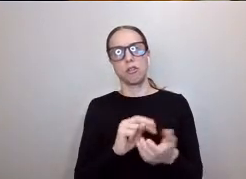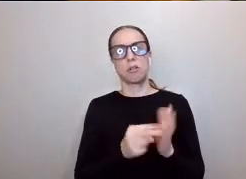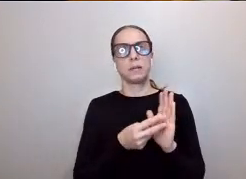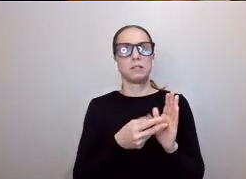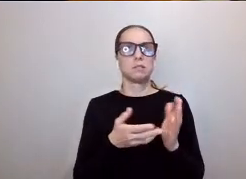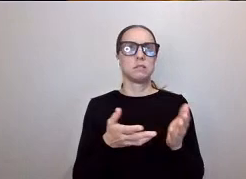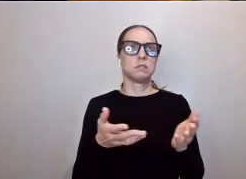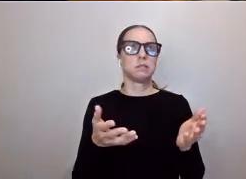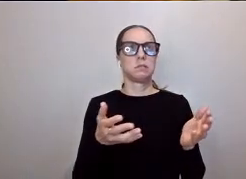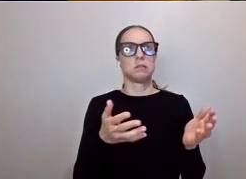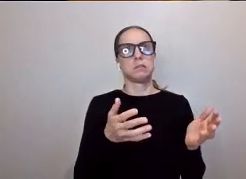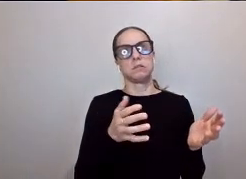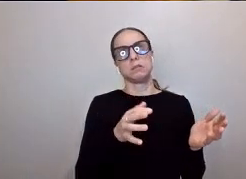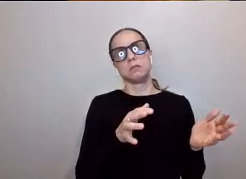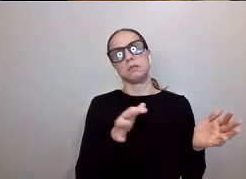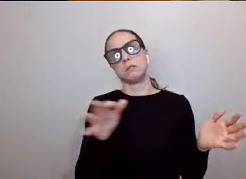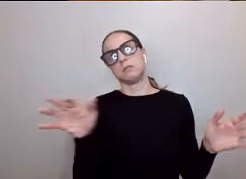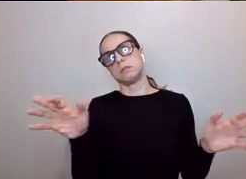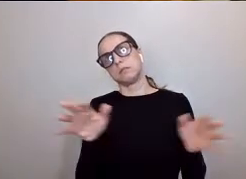training,